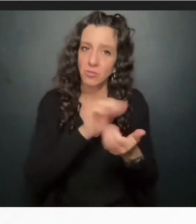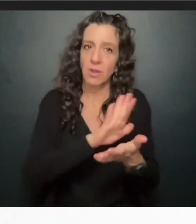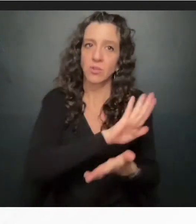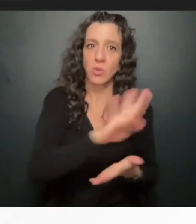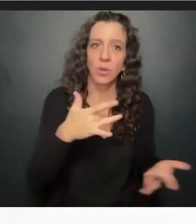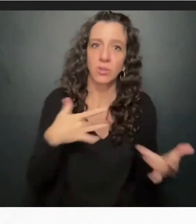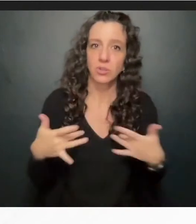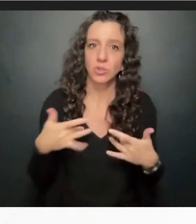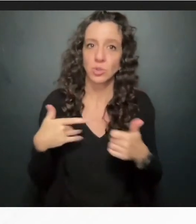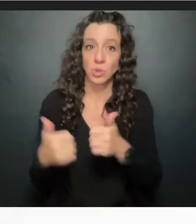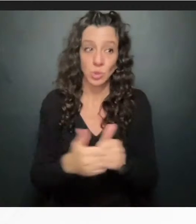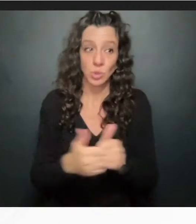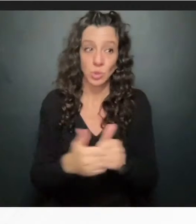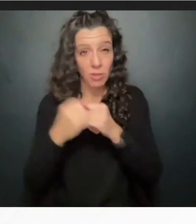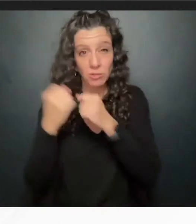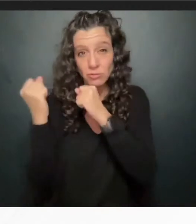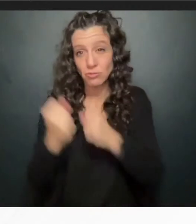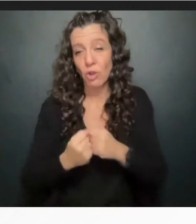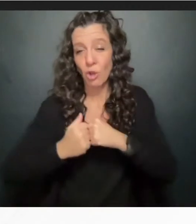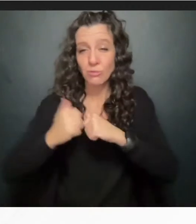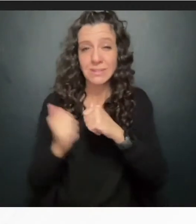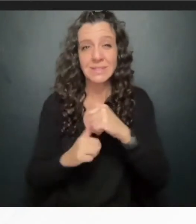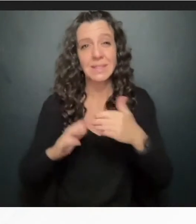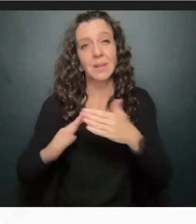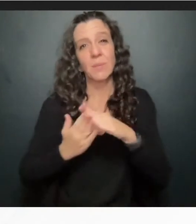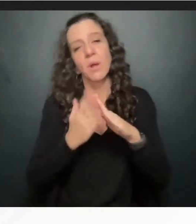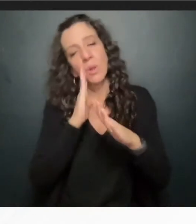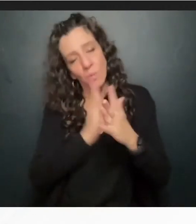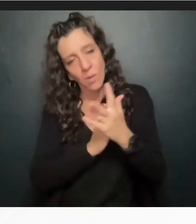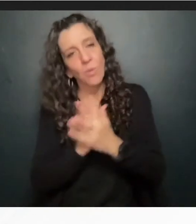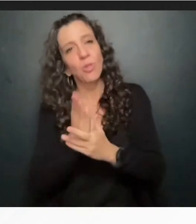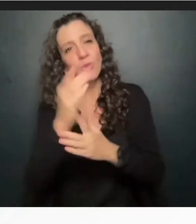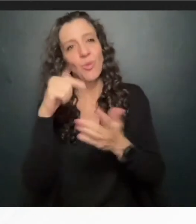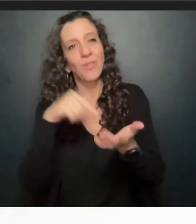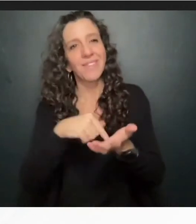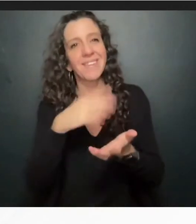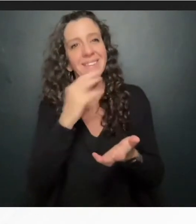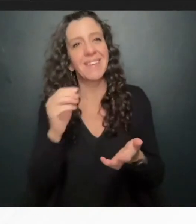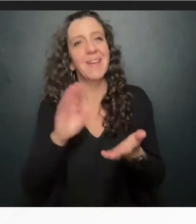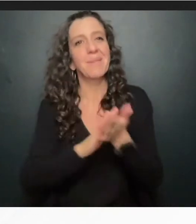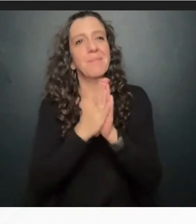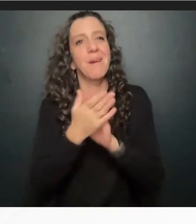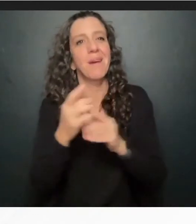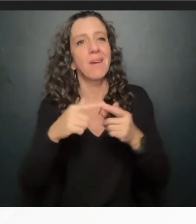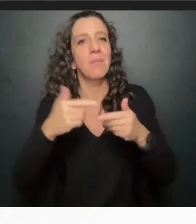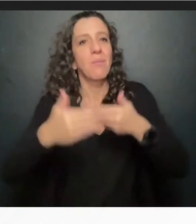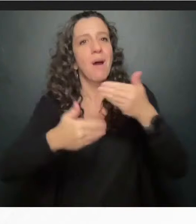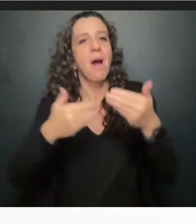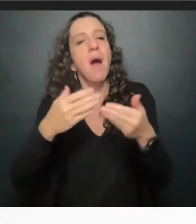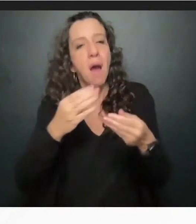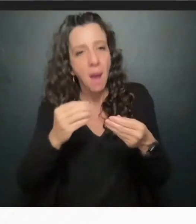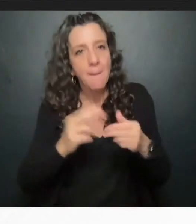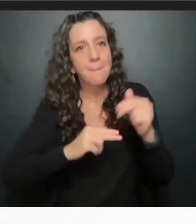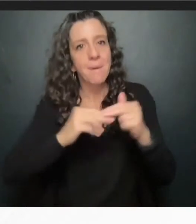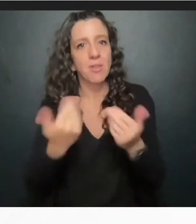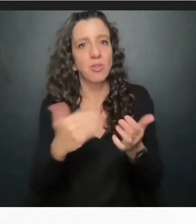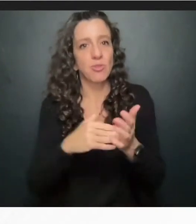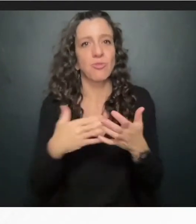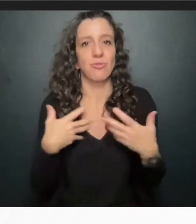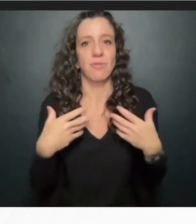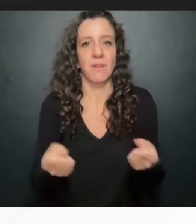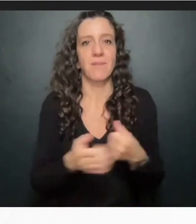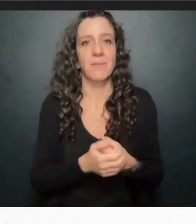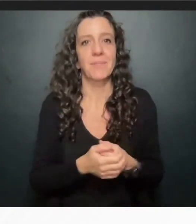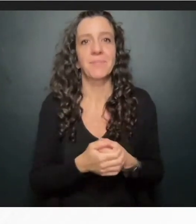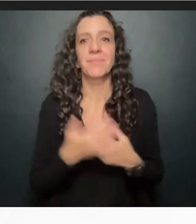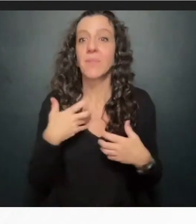Together, a strong and resilient community, we will get through this and begin the process of rebuilding and recovery. I'd like to add, I know that